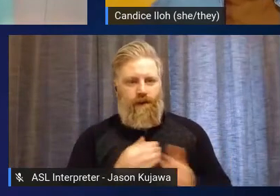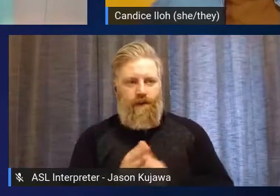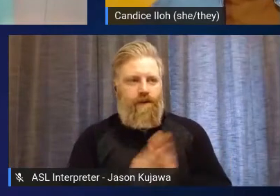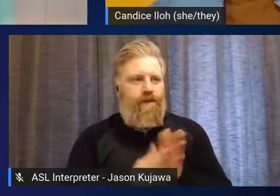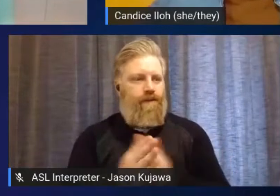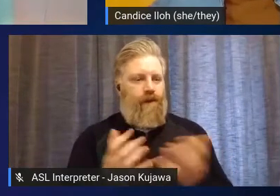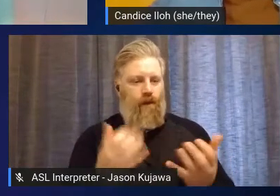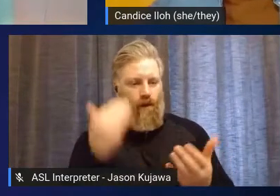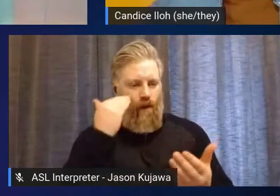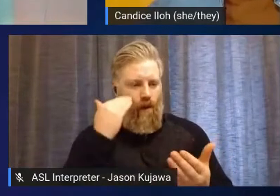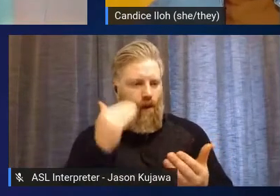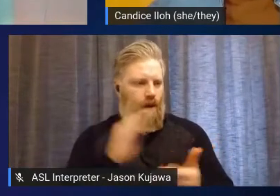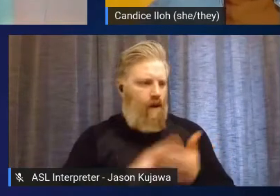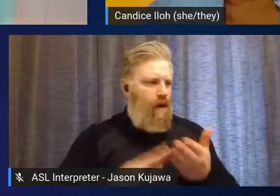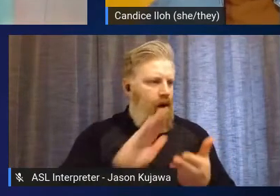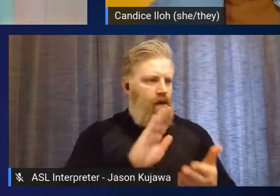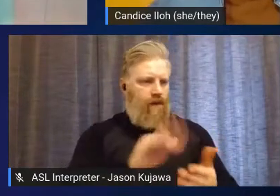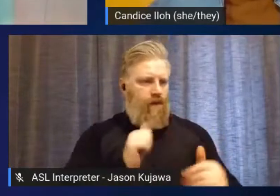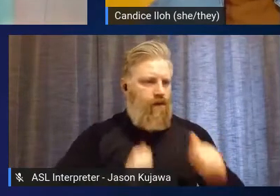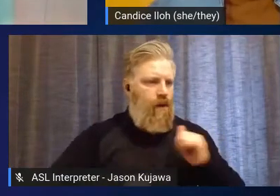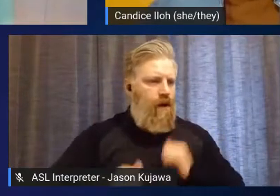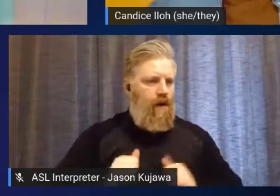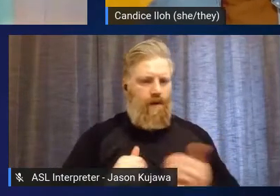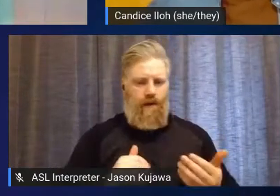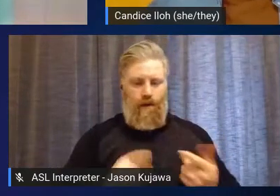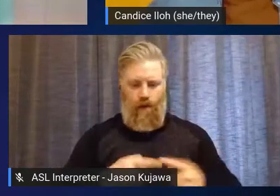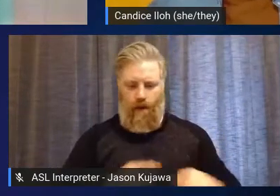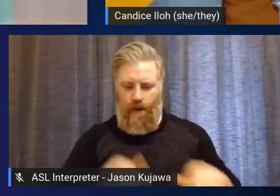college and like what happens to you when you leave home.